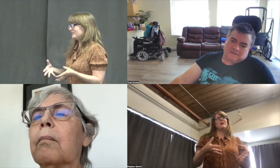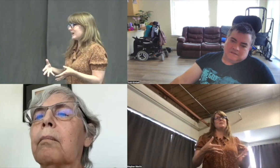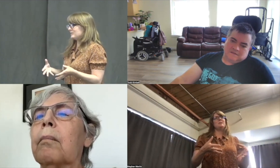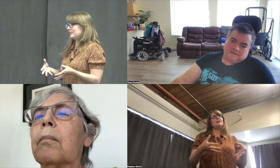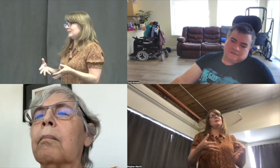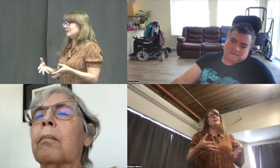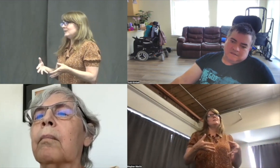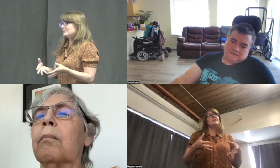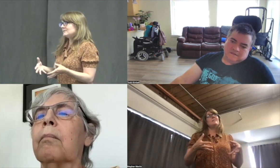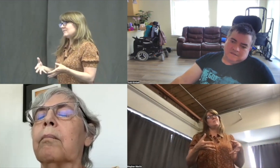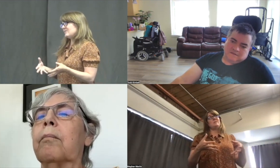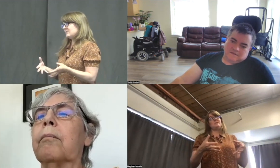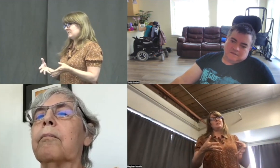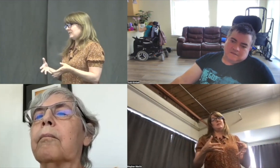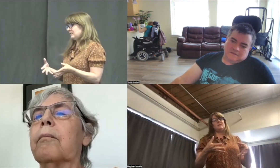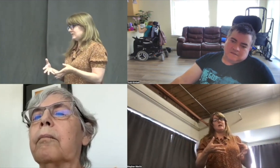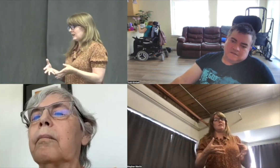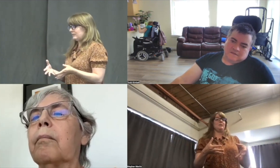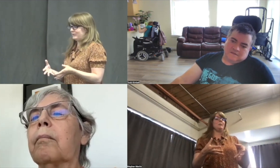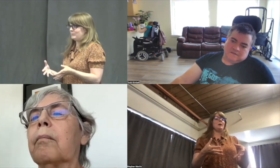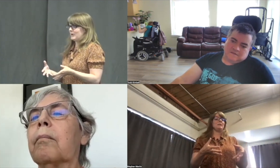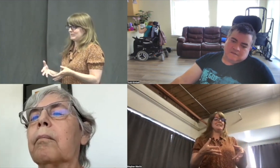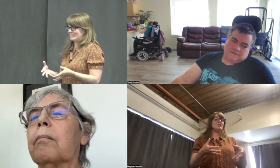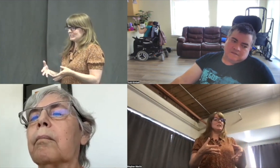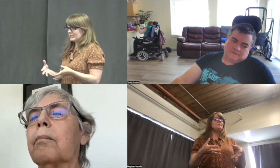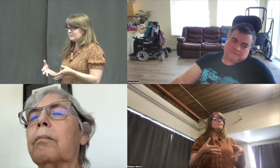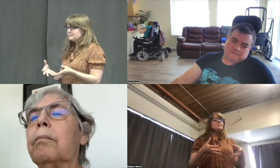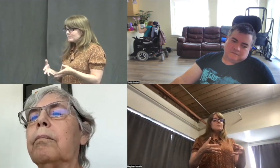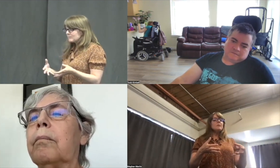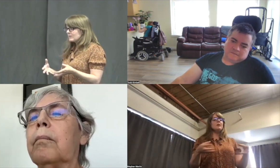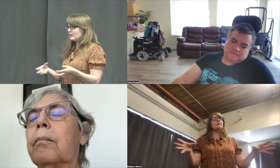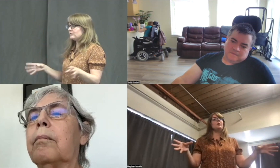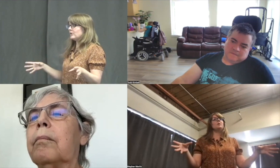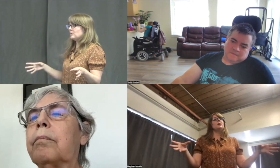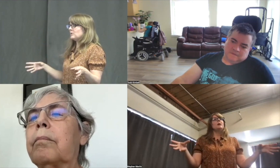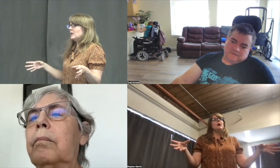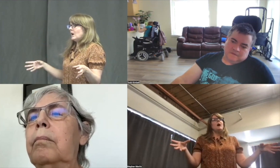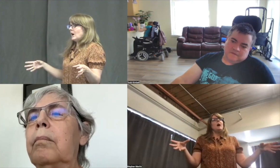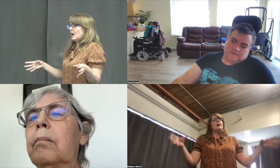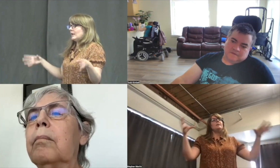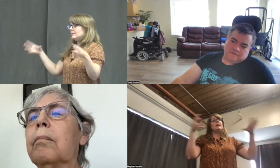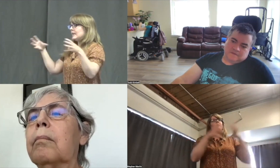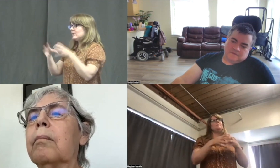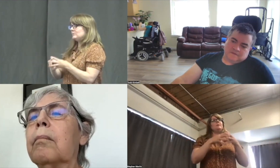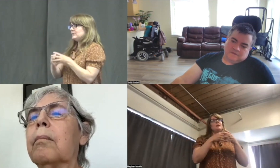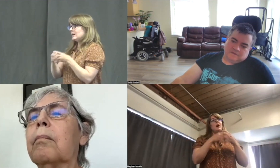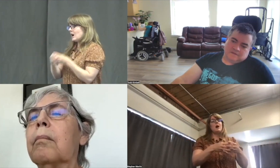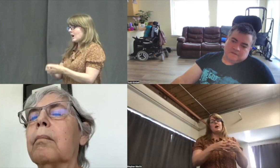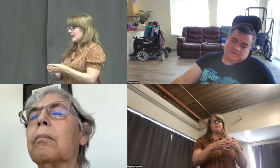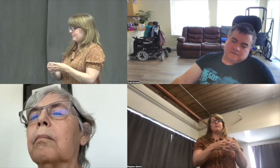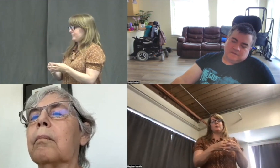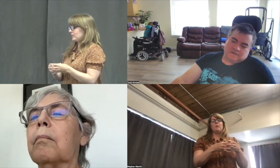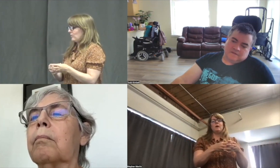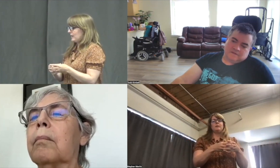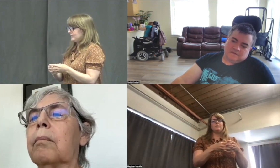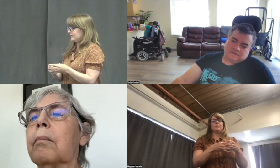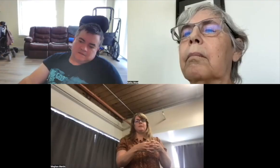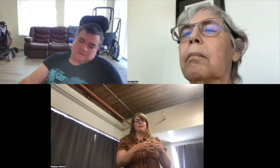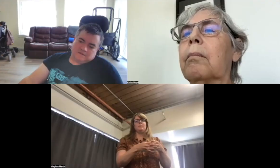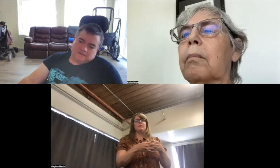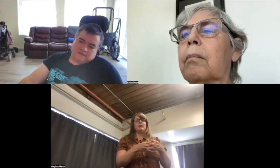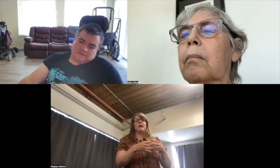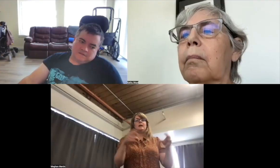represents probably 70% of the entire zoo population. And so they would be the hub for koalas,